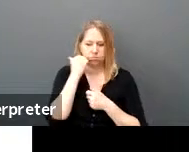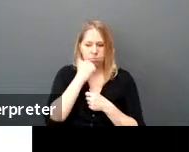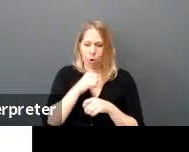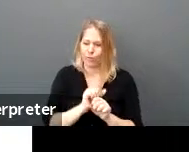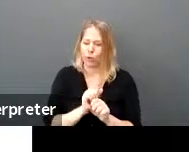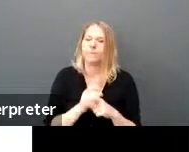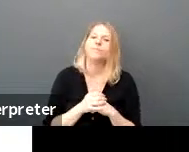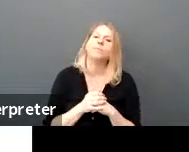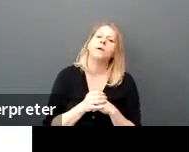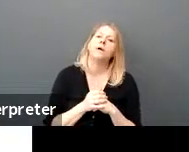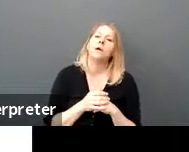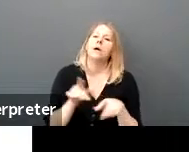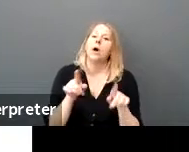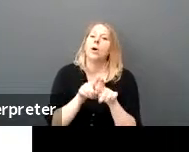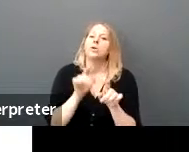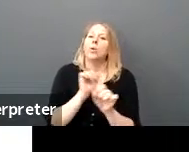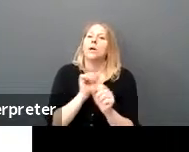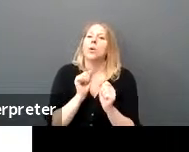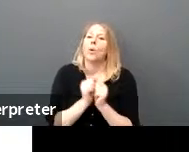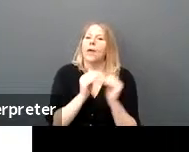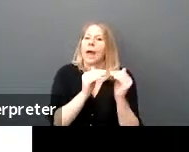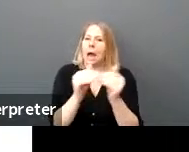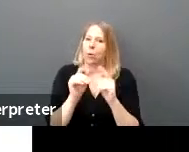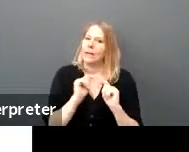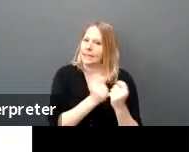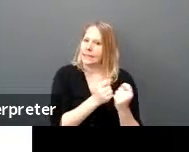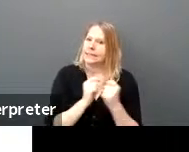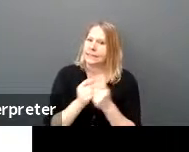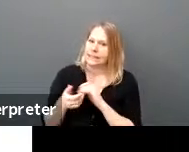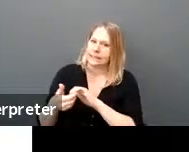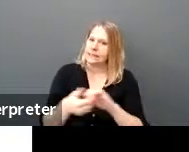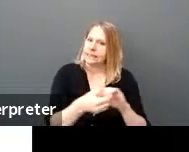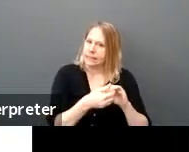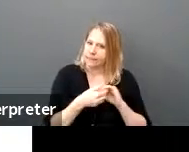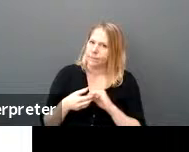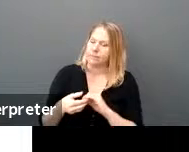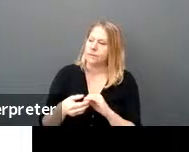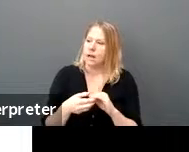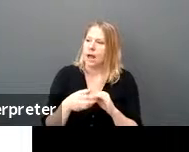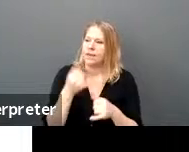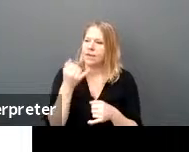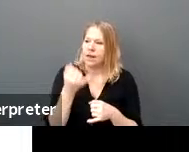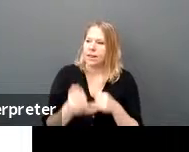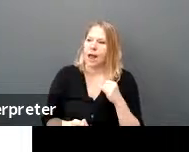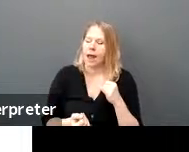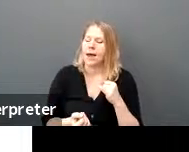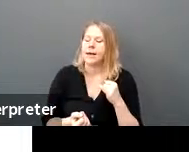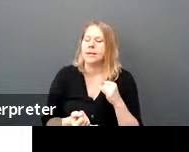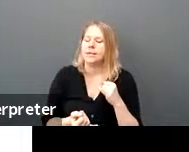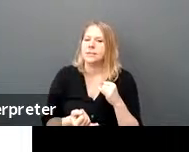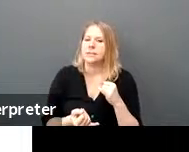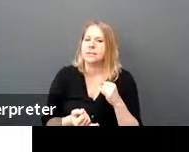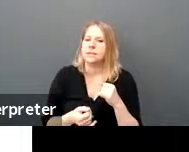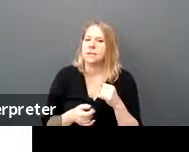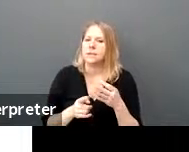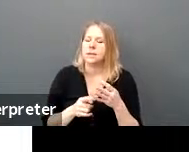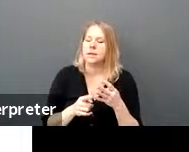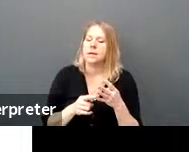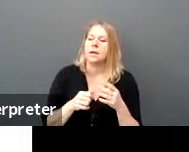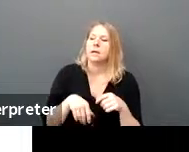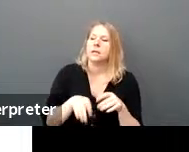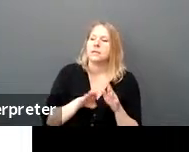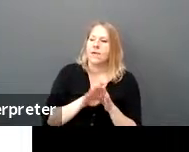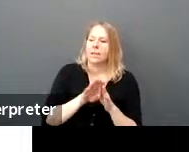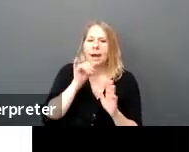work. And also working with equity teams. And then the last action there is